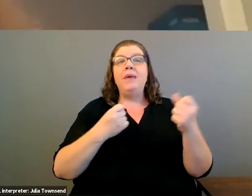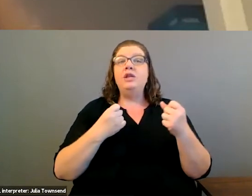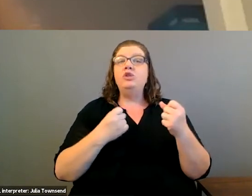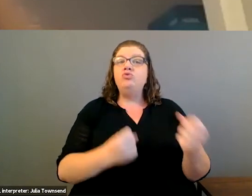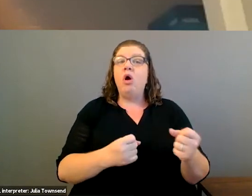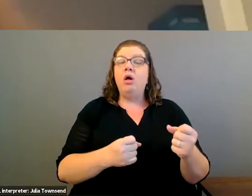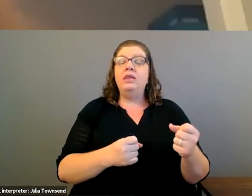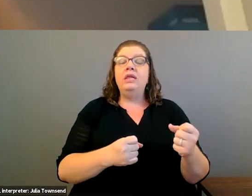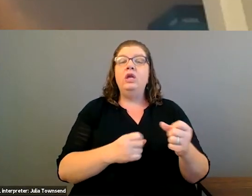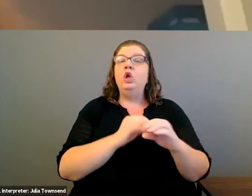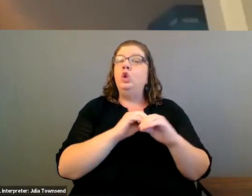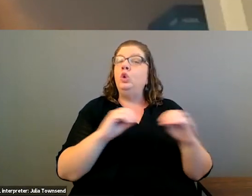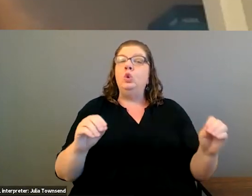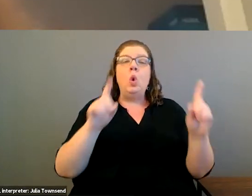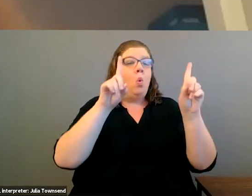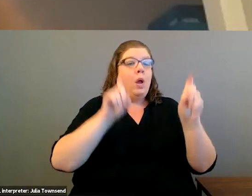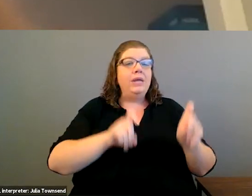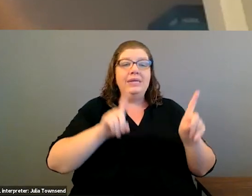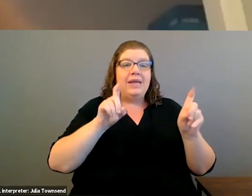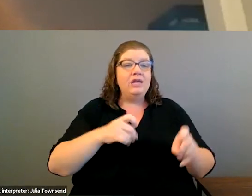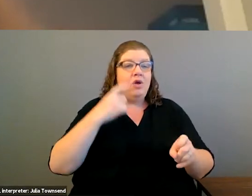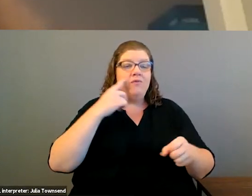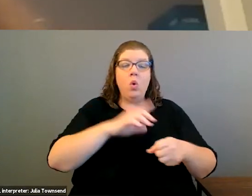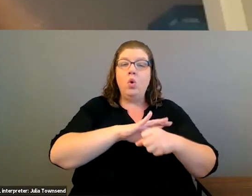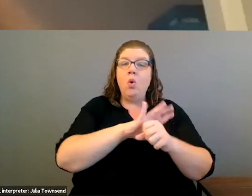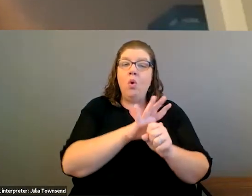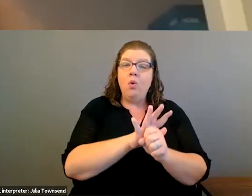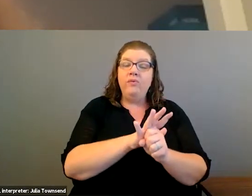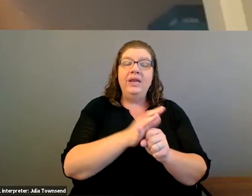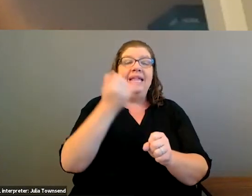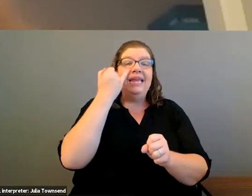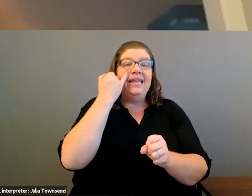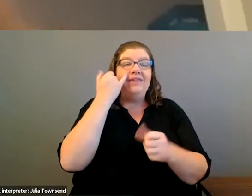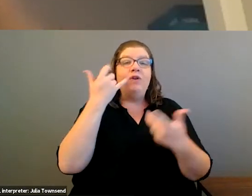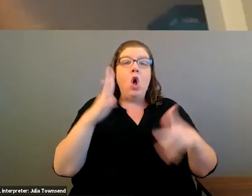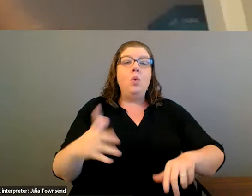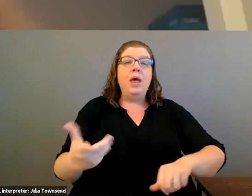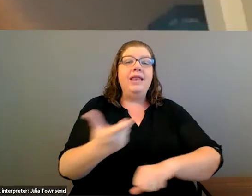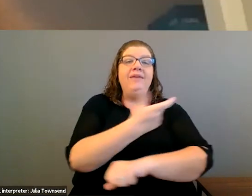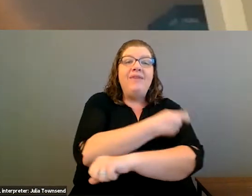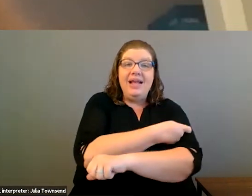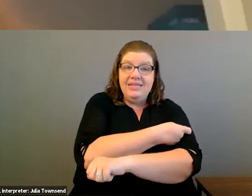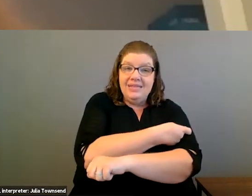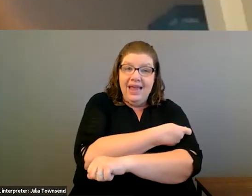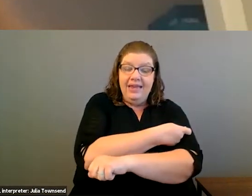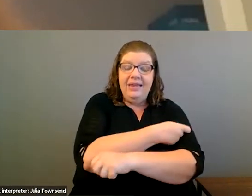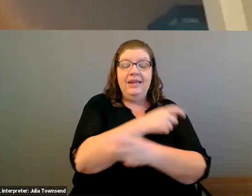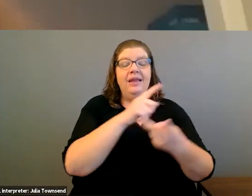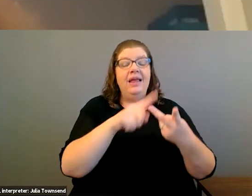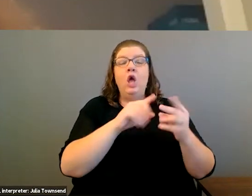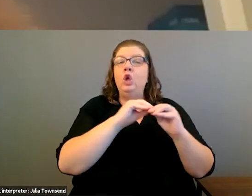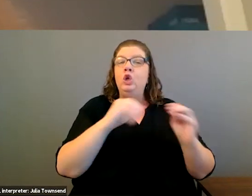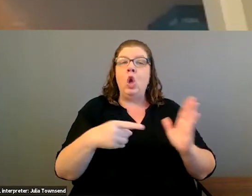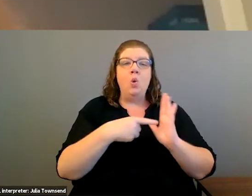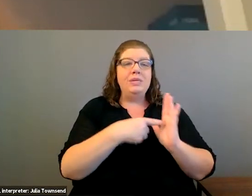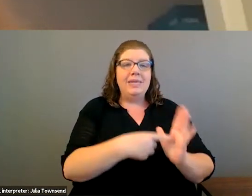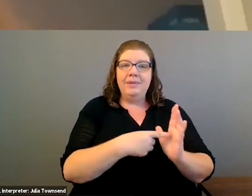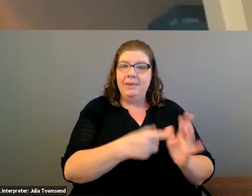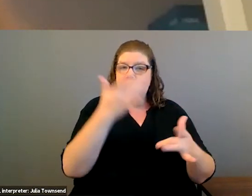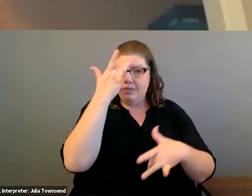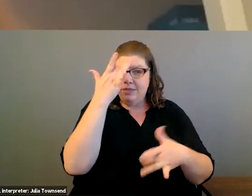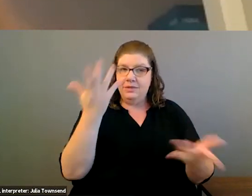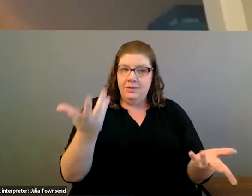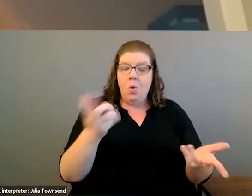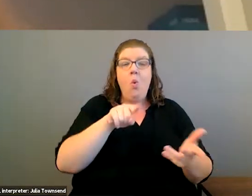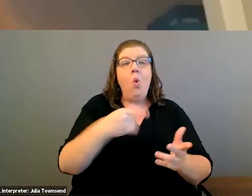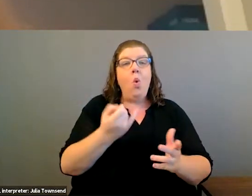no one get tested for COVID if they are already vaccinated and they don't have symptoms. So it's only when people